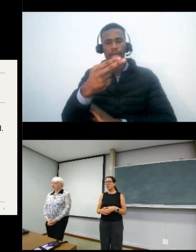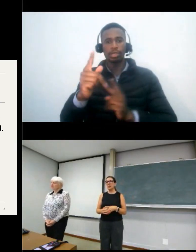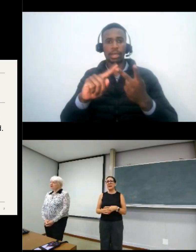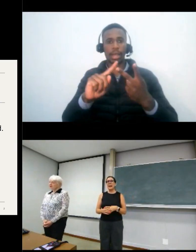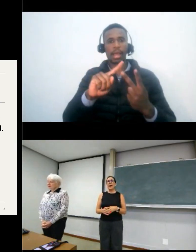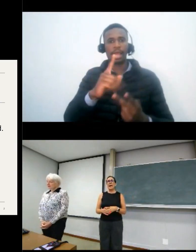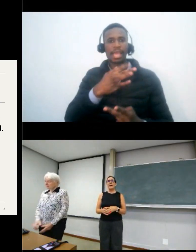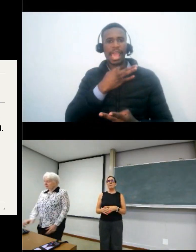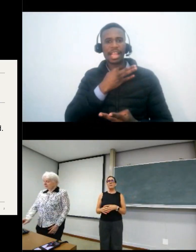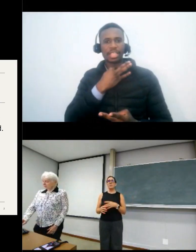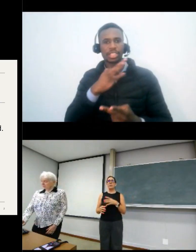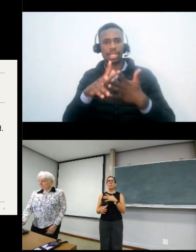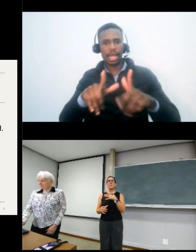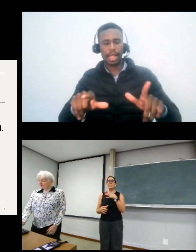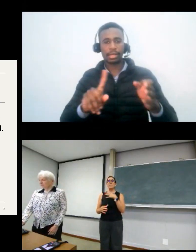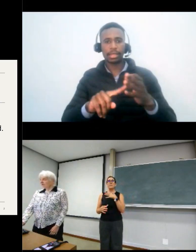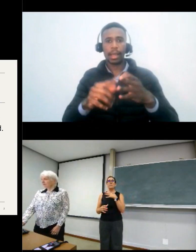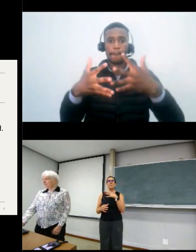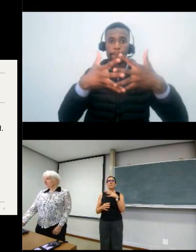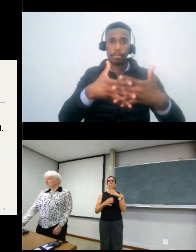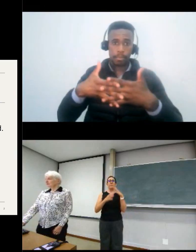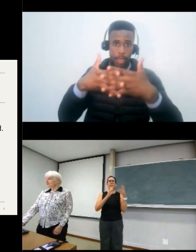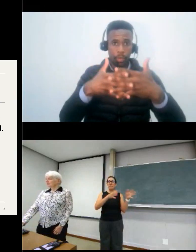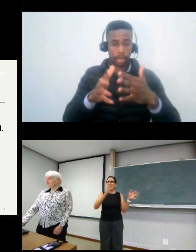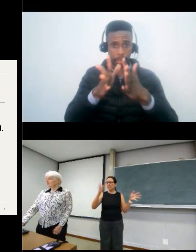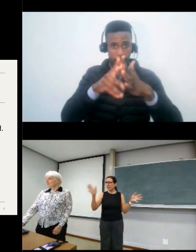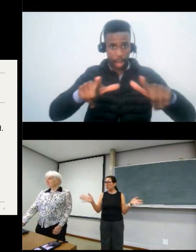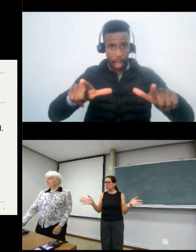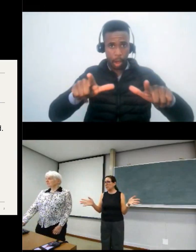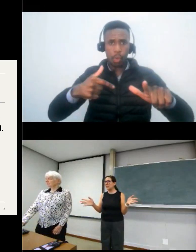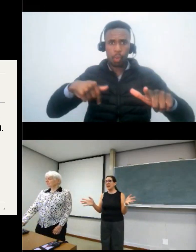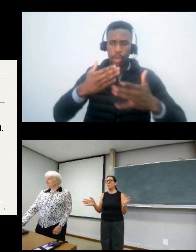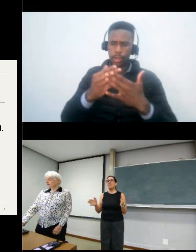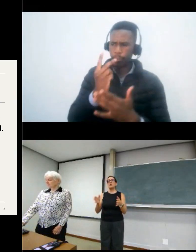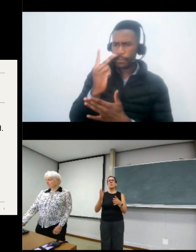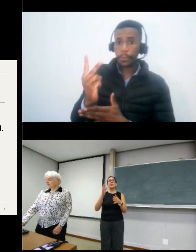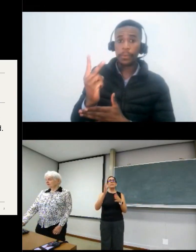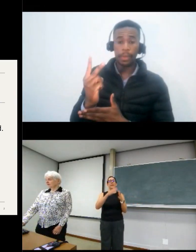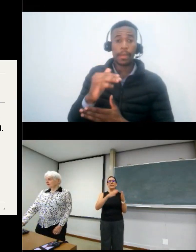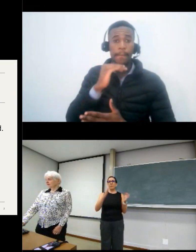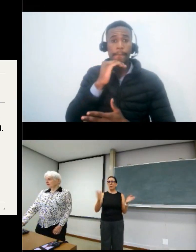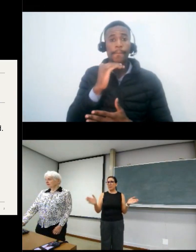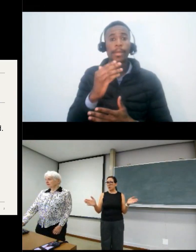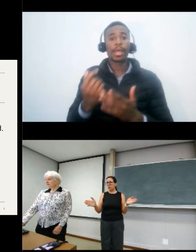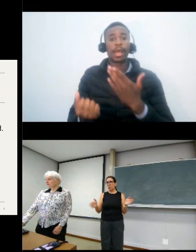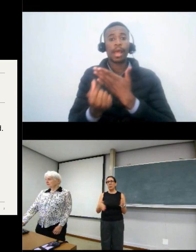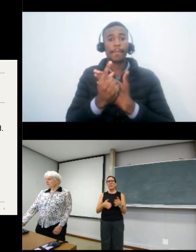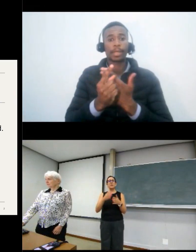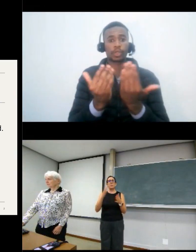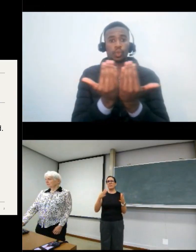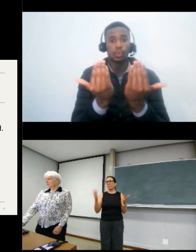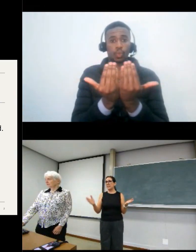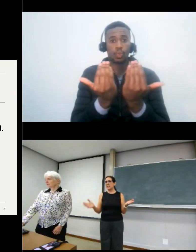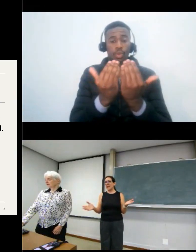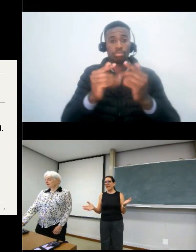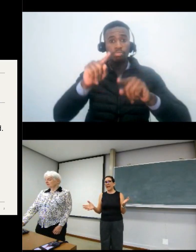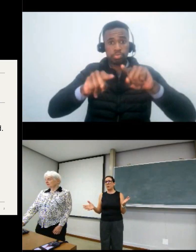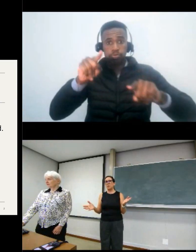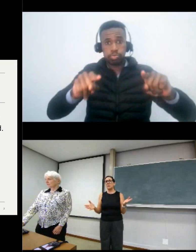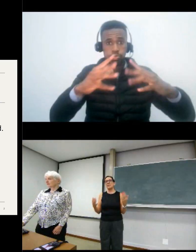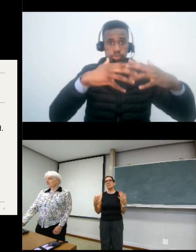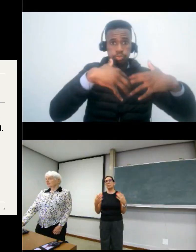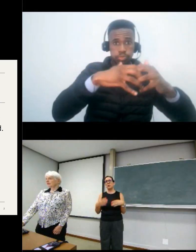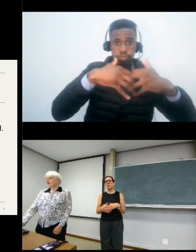Sign Language. So there was various different schools established by different religious orders with different